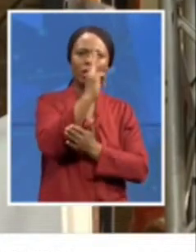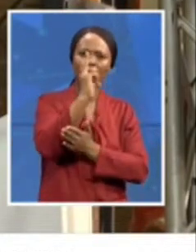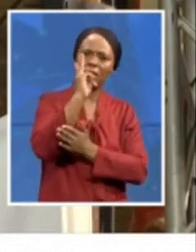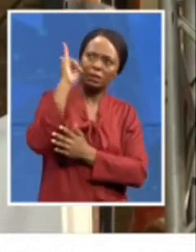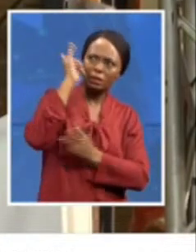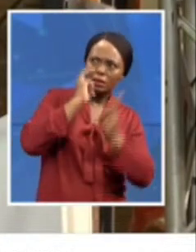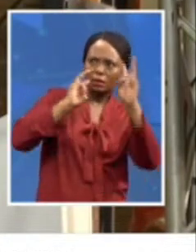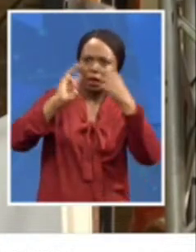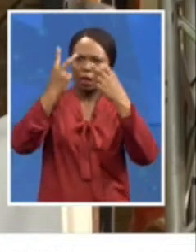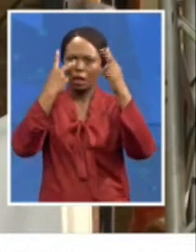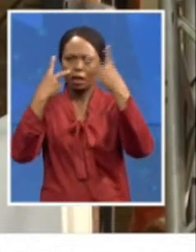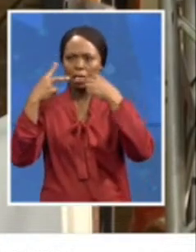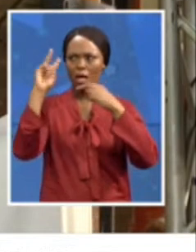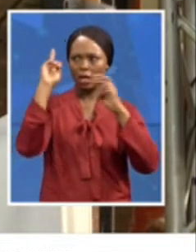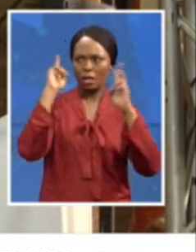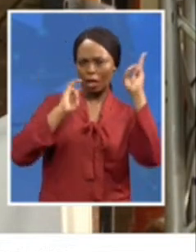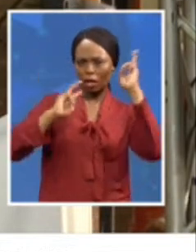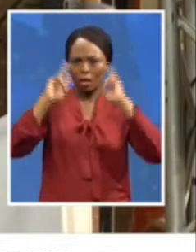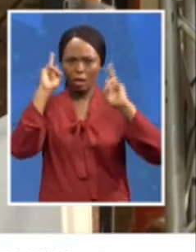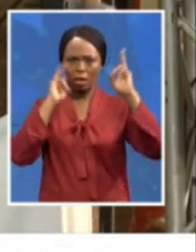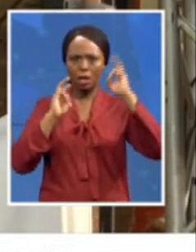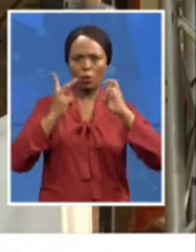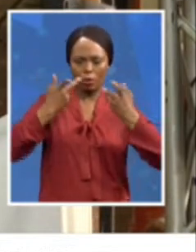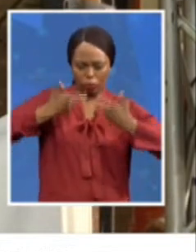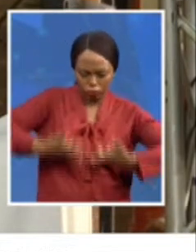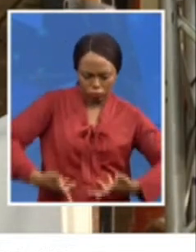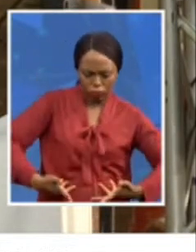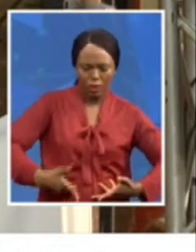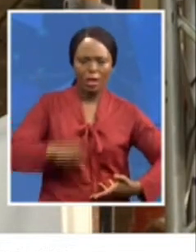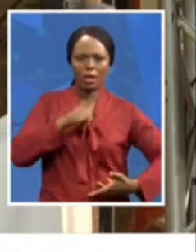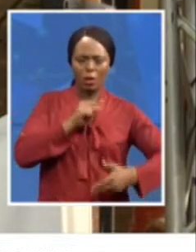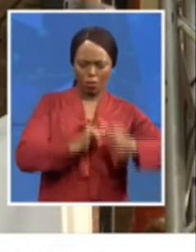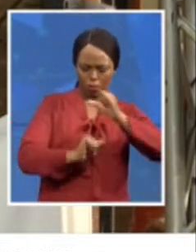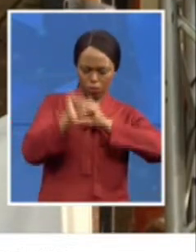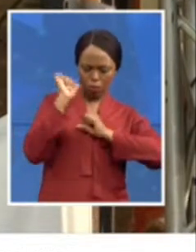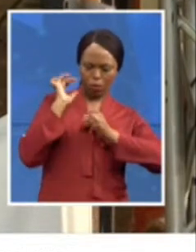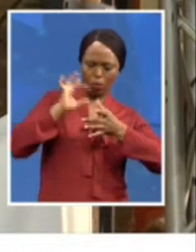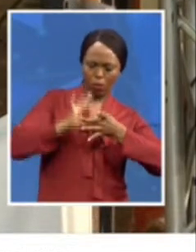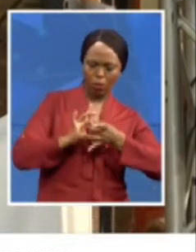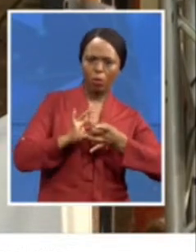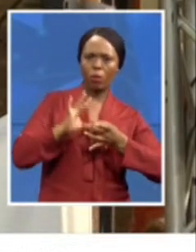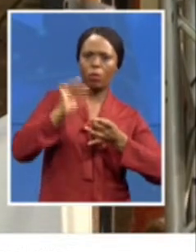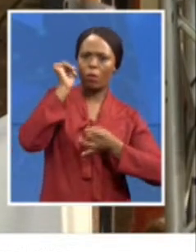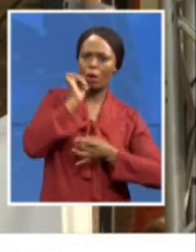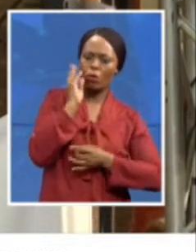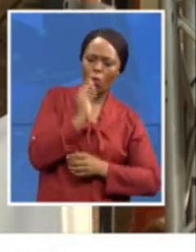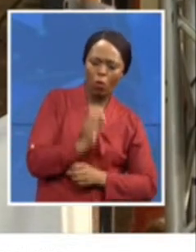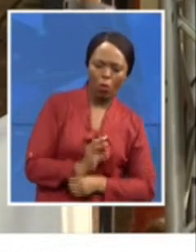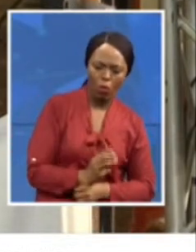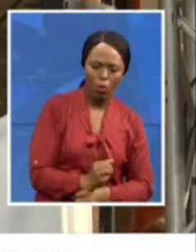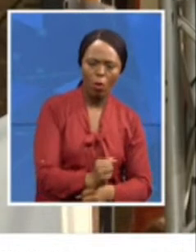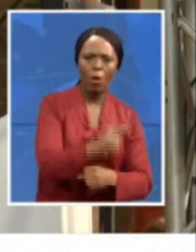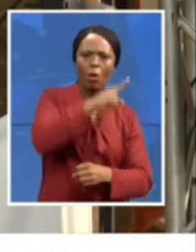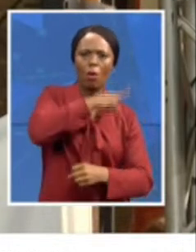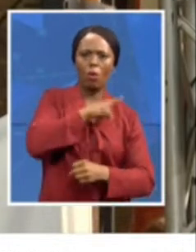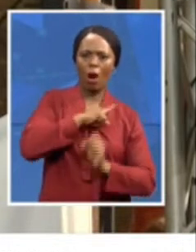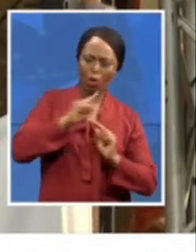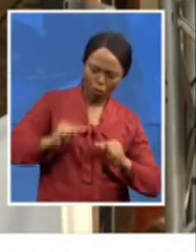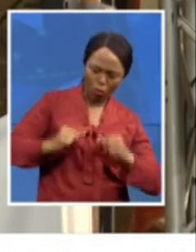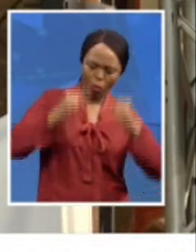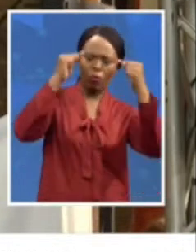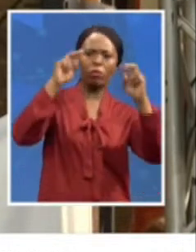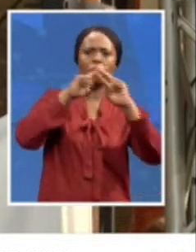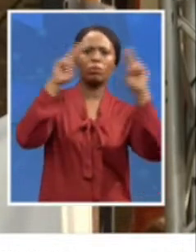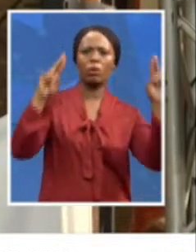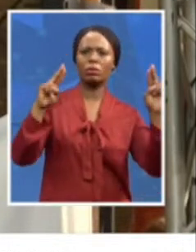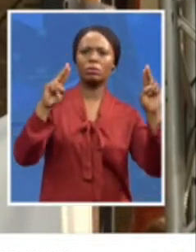No wonder you returned home with war wounds then, visited by conflicts not easily unaffixed, the residual trauma transformed into a fortress